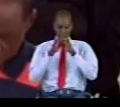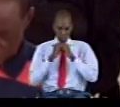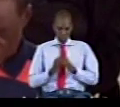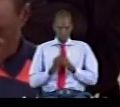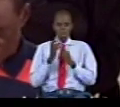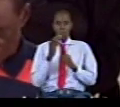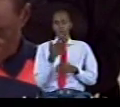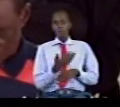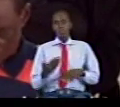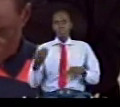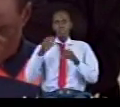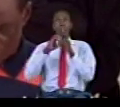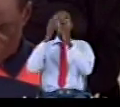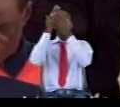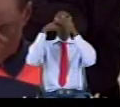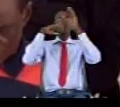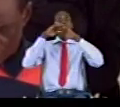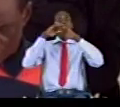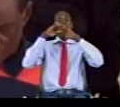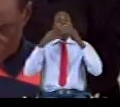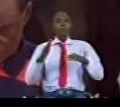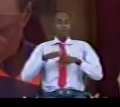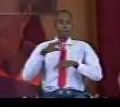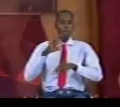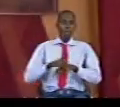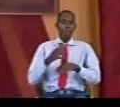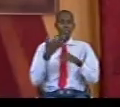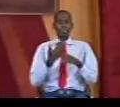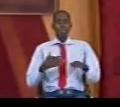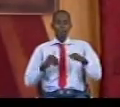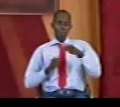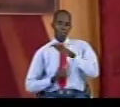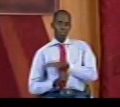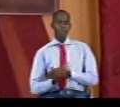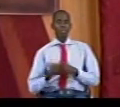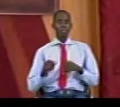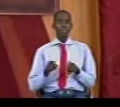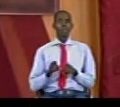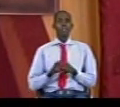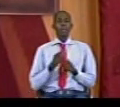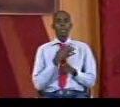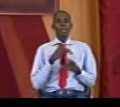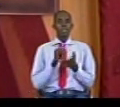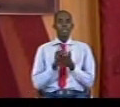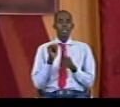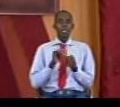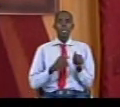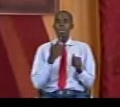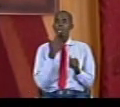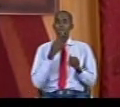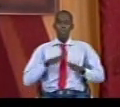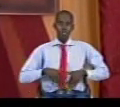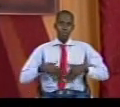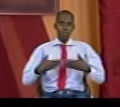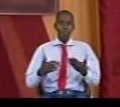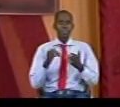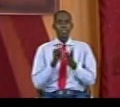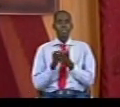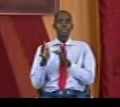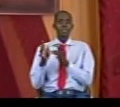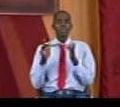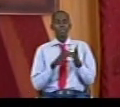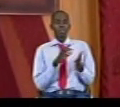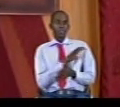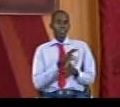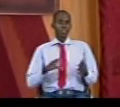heaven and things in earth and things under the earth, and that every tongue should confess that Jesus Christ